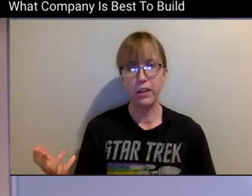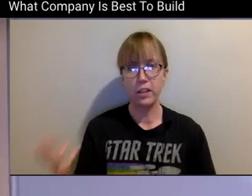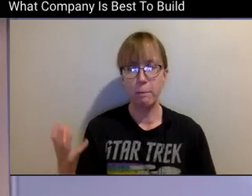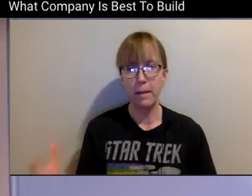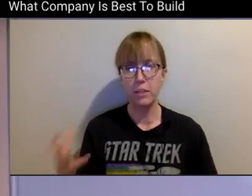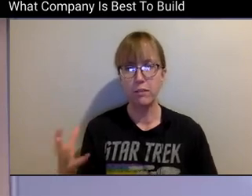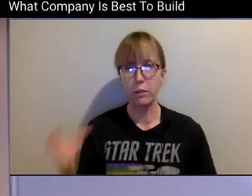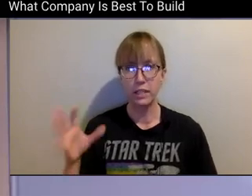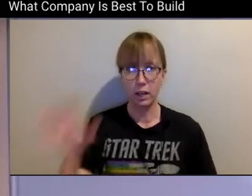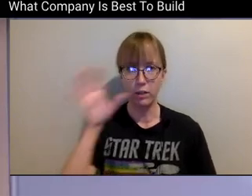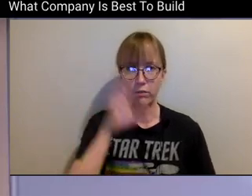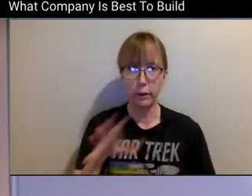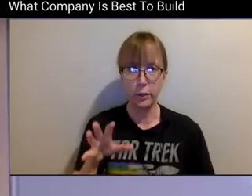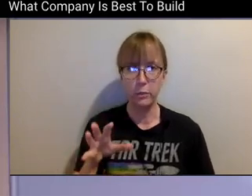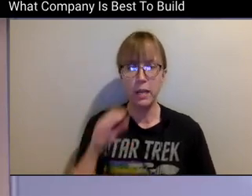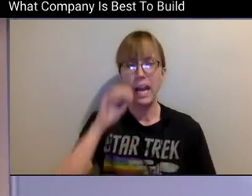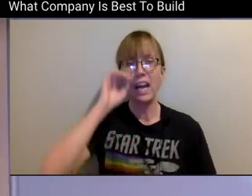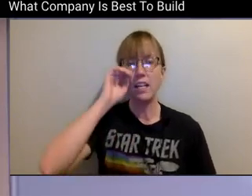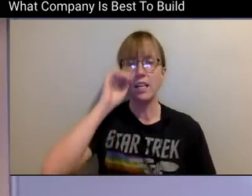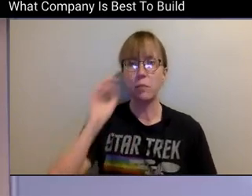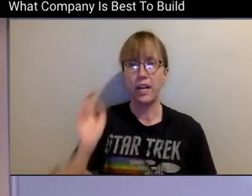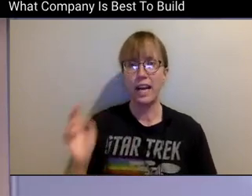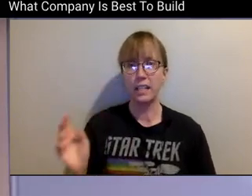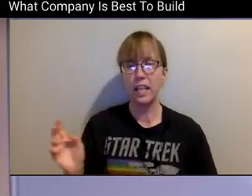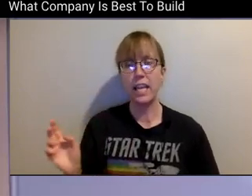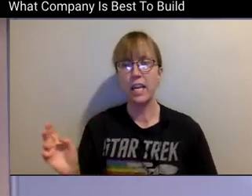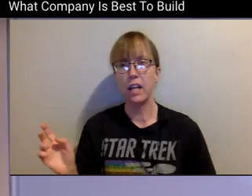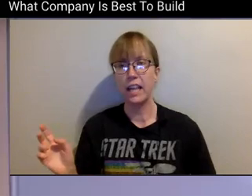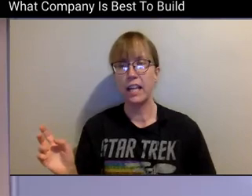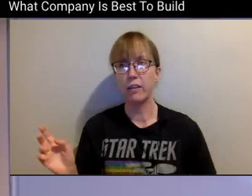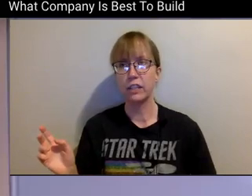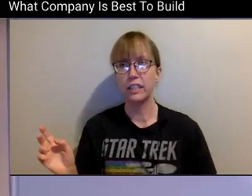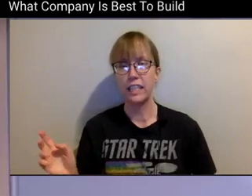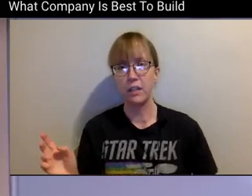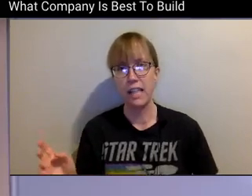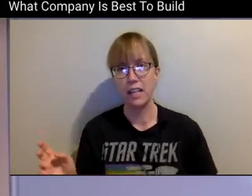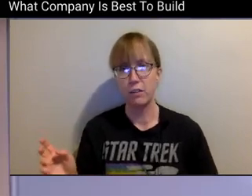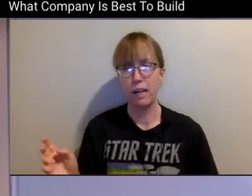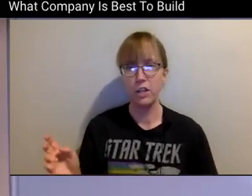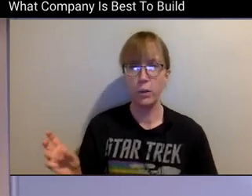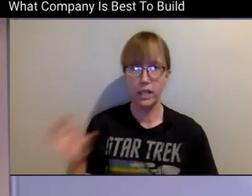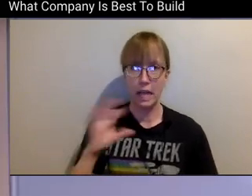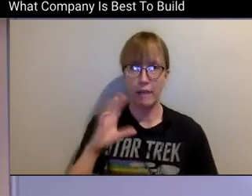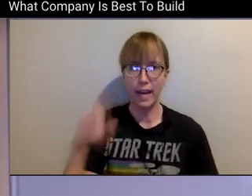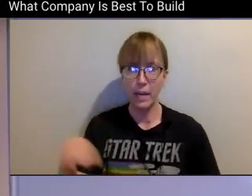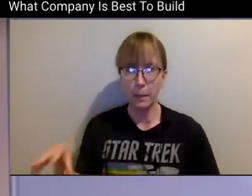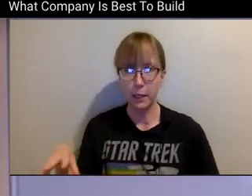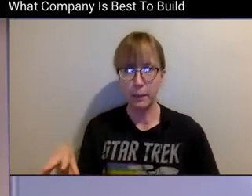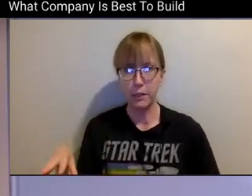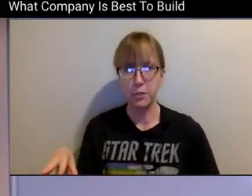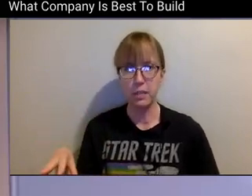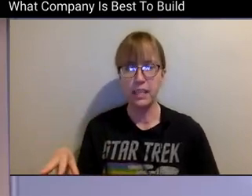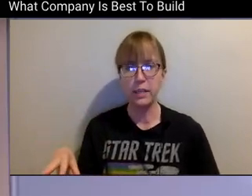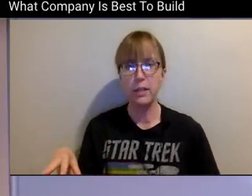but there's a major focus on volume. And in Monat, I think for a senior executive director, you only need to have 8